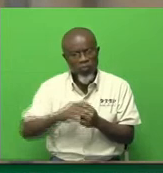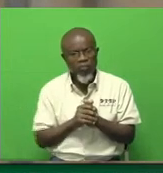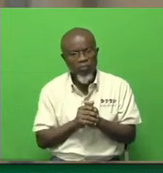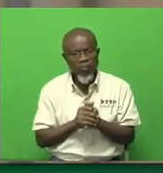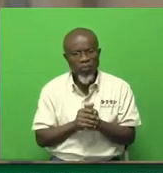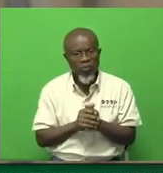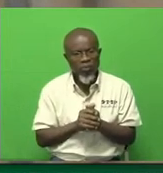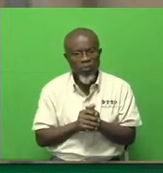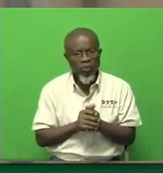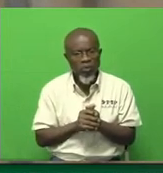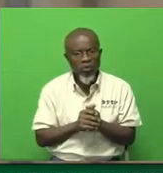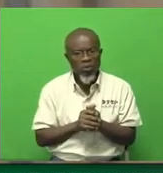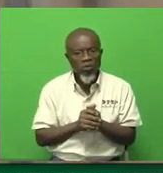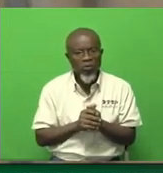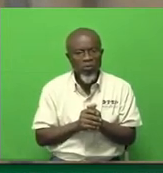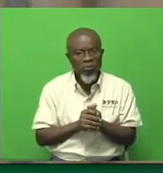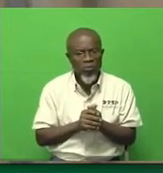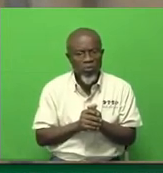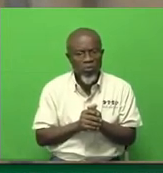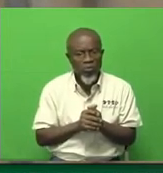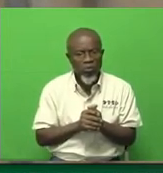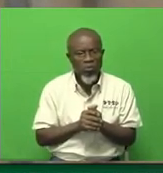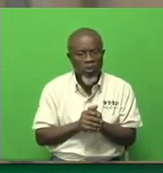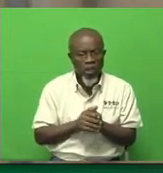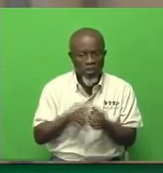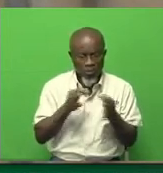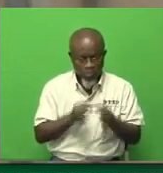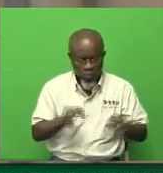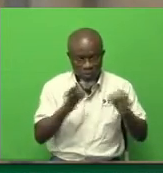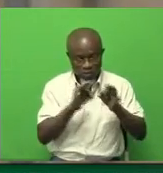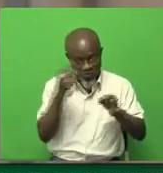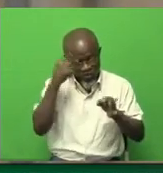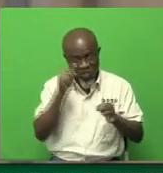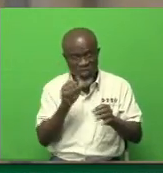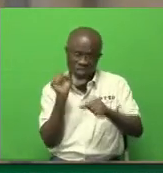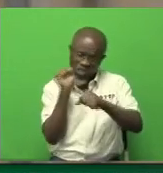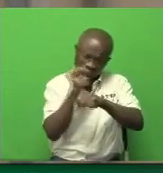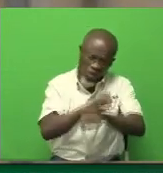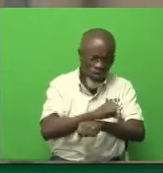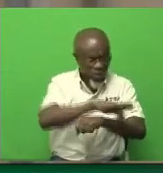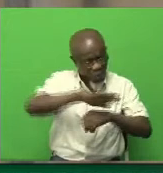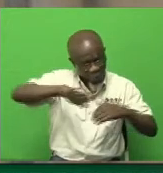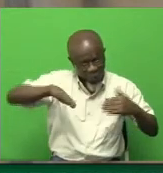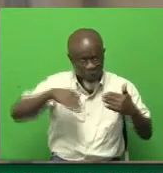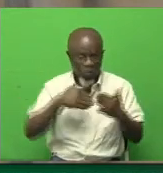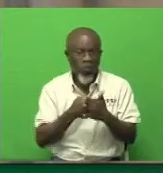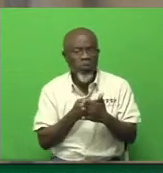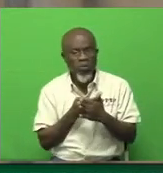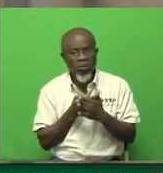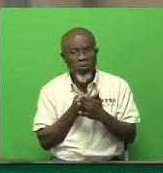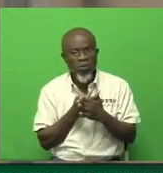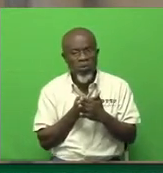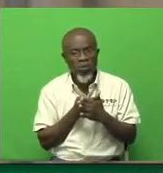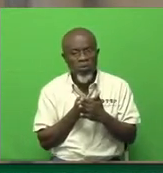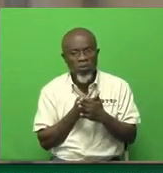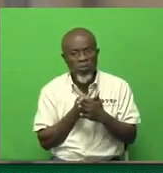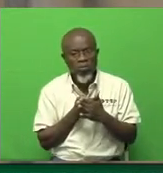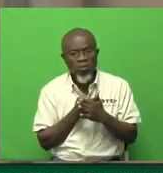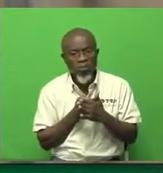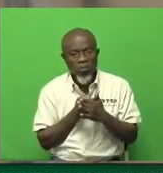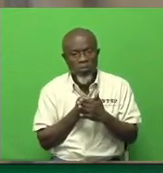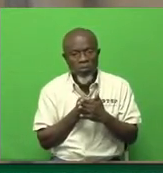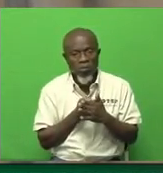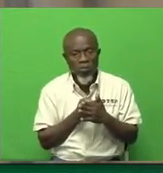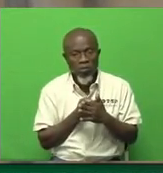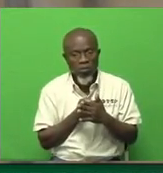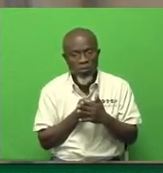sector to surmounting there are some facts that must be laid on the table Madam speaker of the